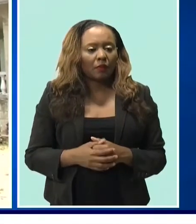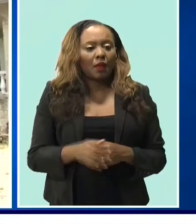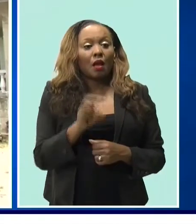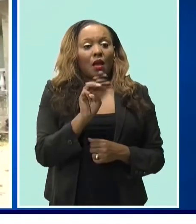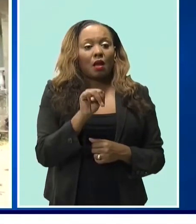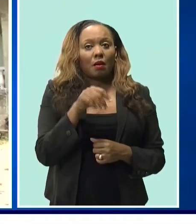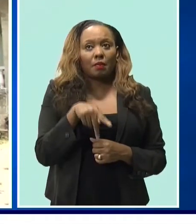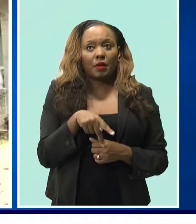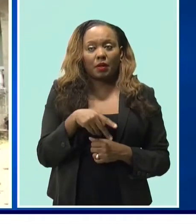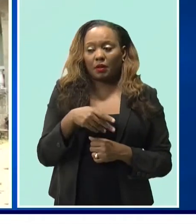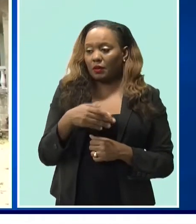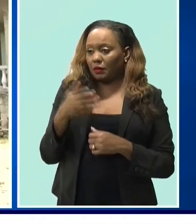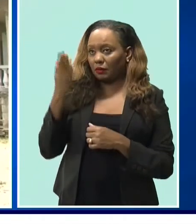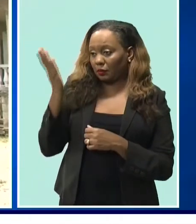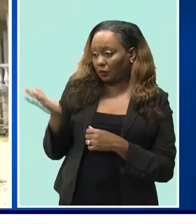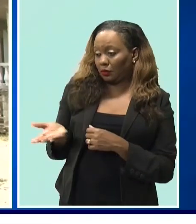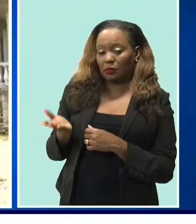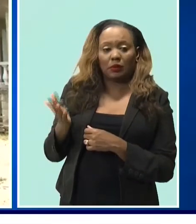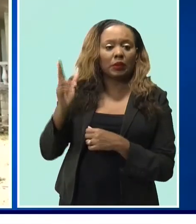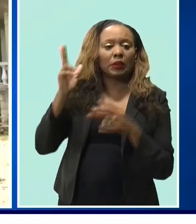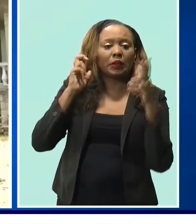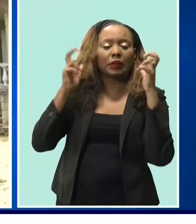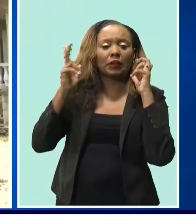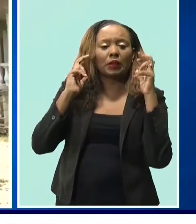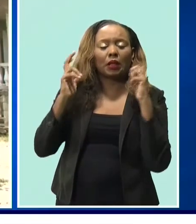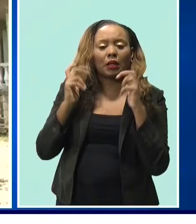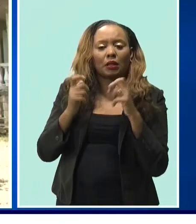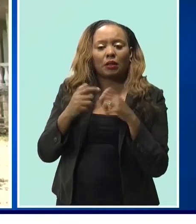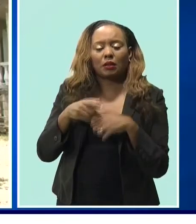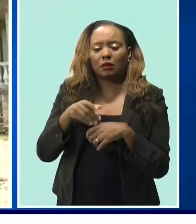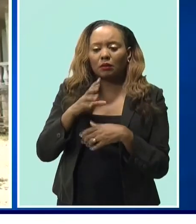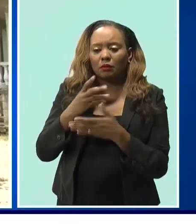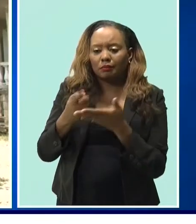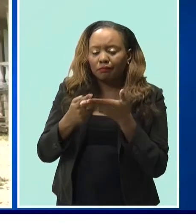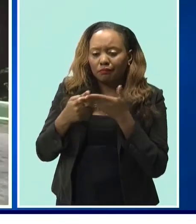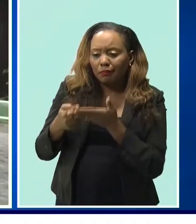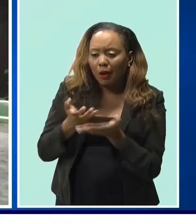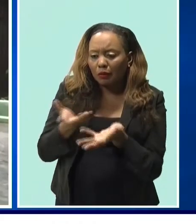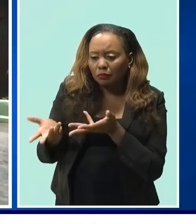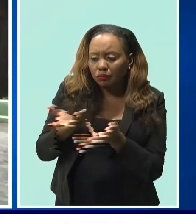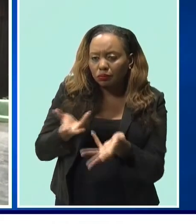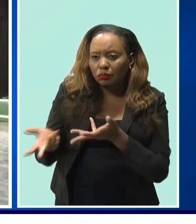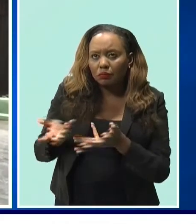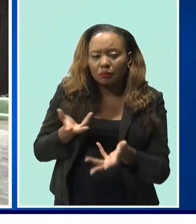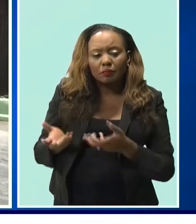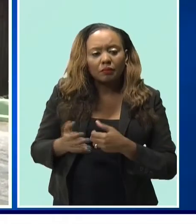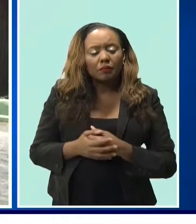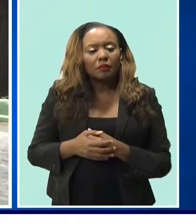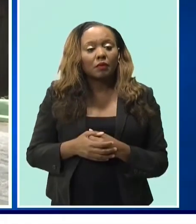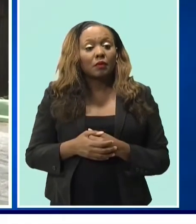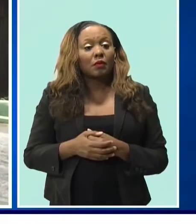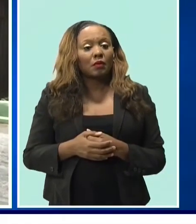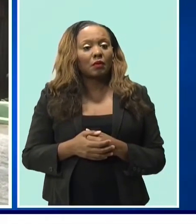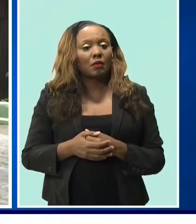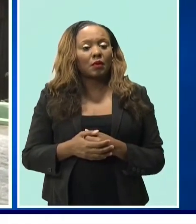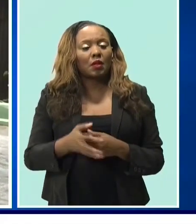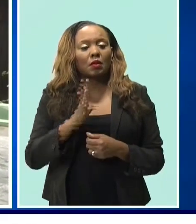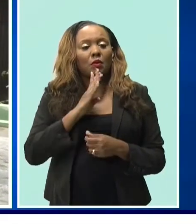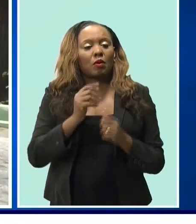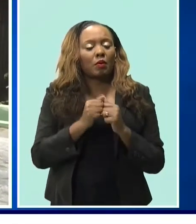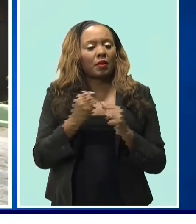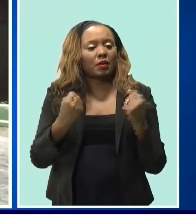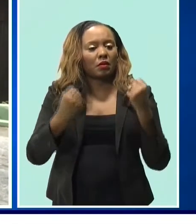scene listening to the residents vent and conversing with them about the issues they are having. He also had a few words with one of the drivers